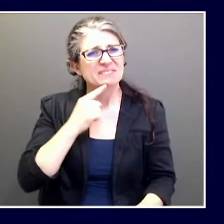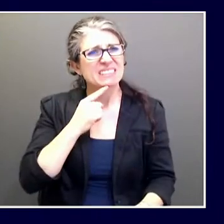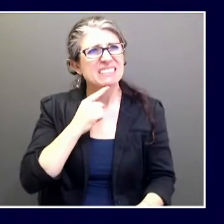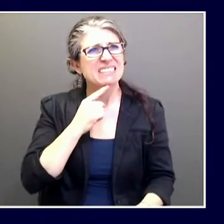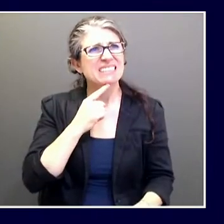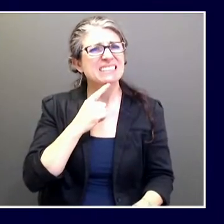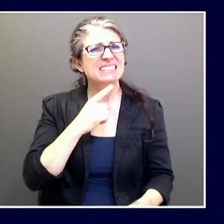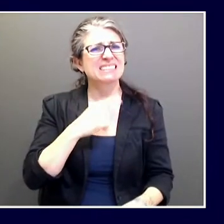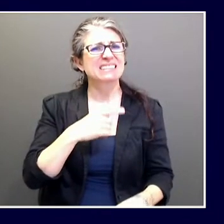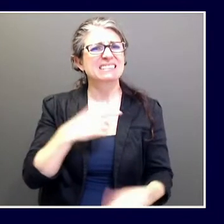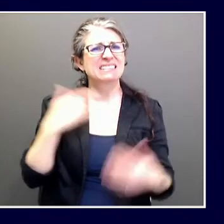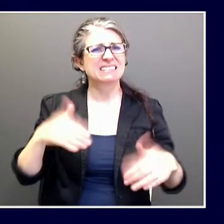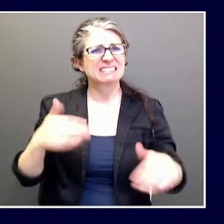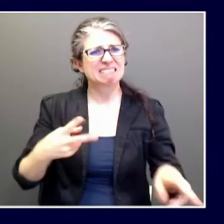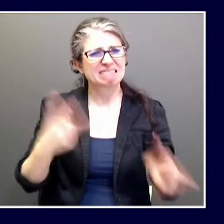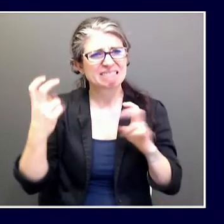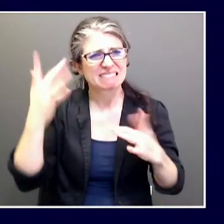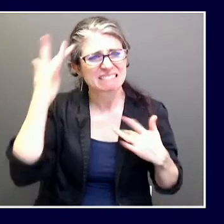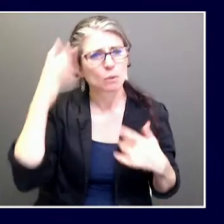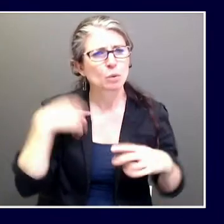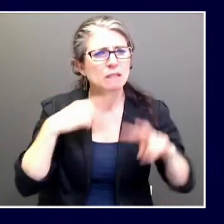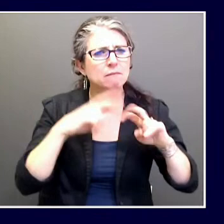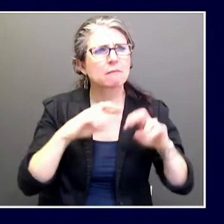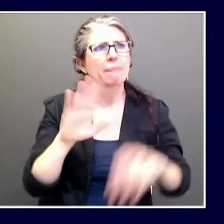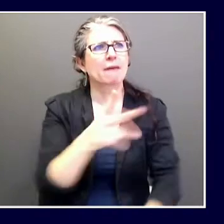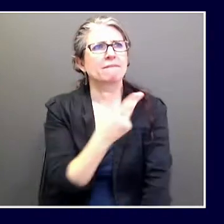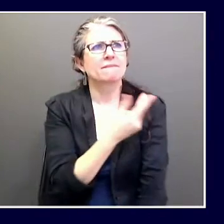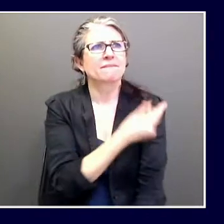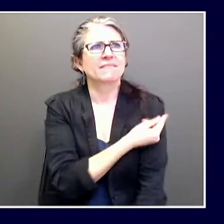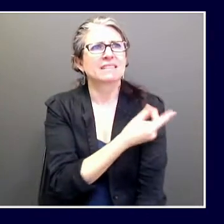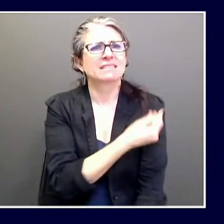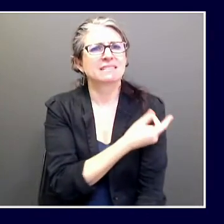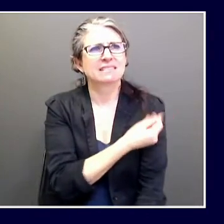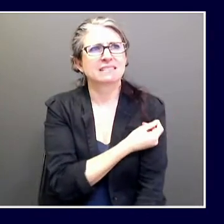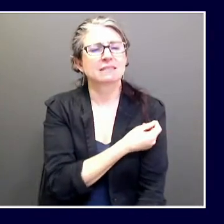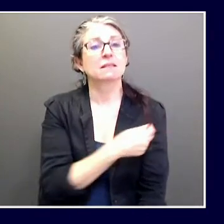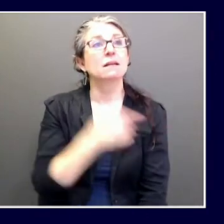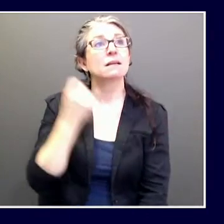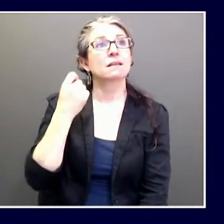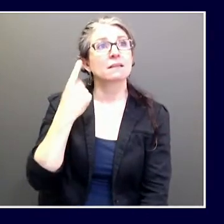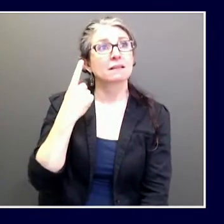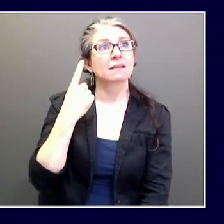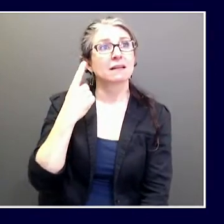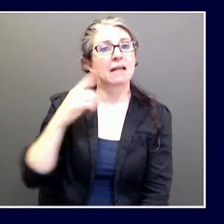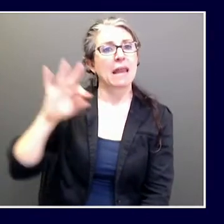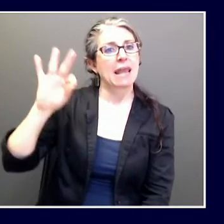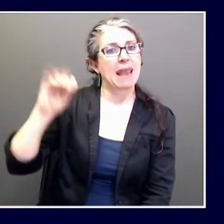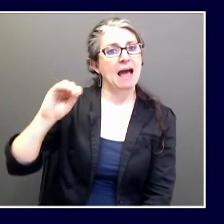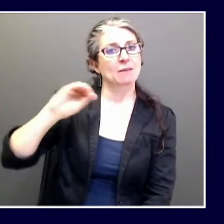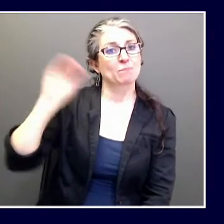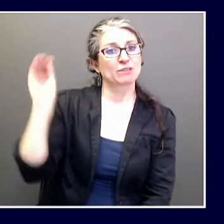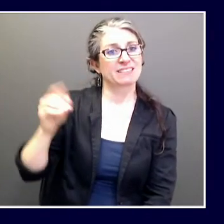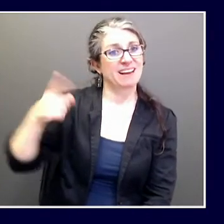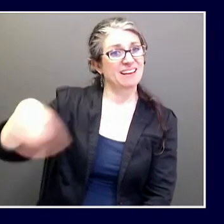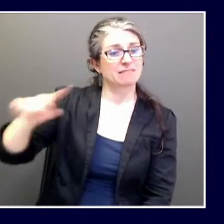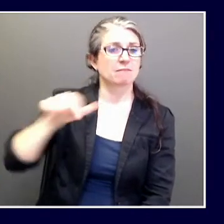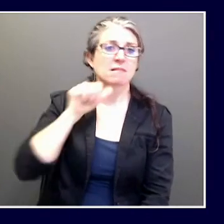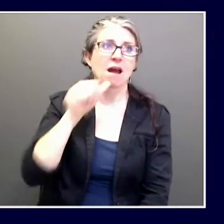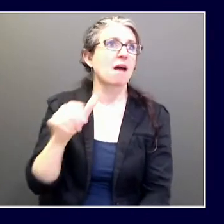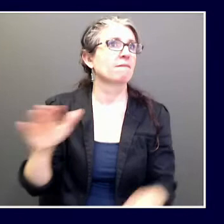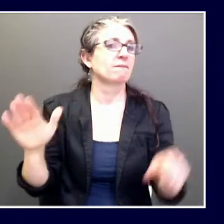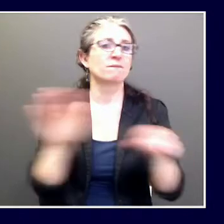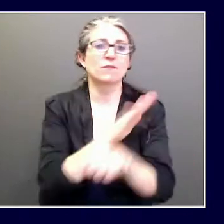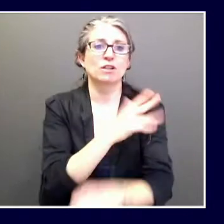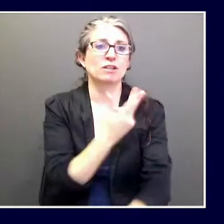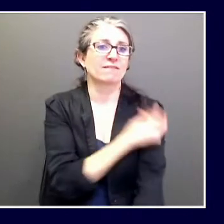not 60% who are unvaccinated, but rather up to 90%. Indeed, at some points over the past